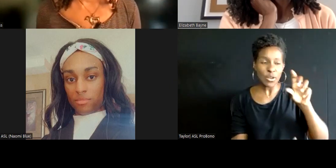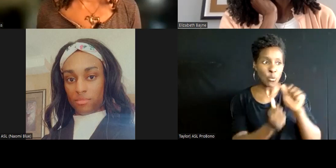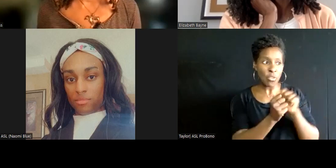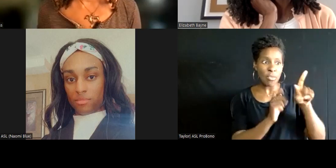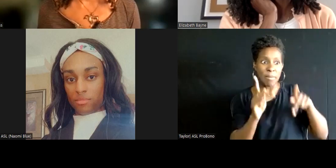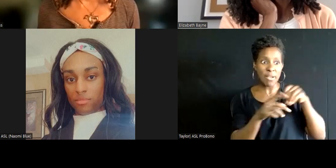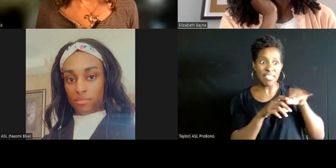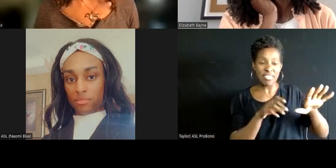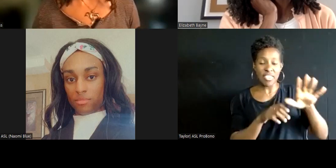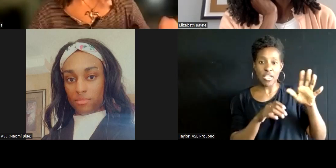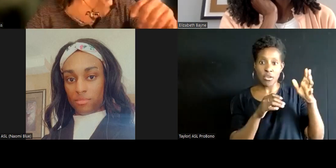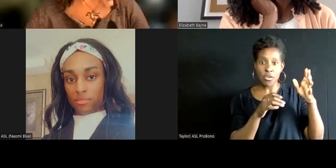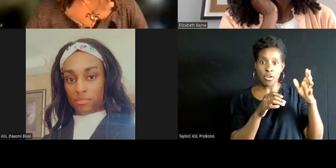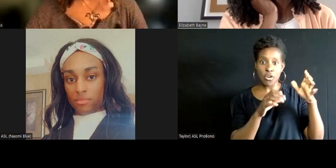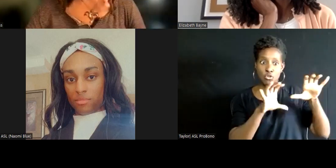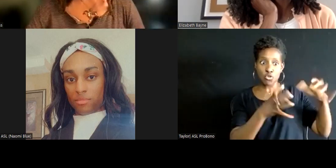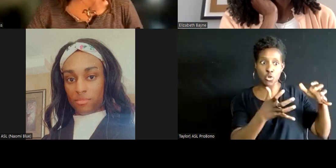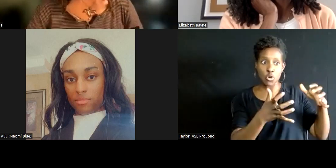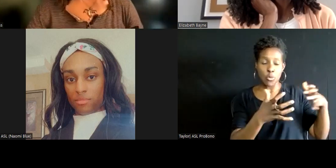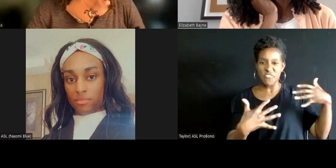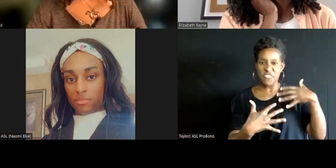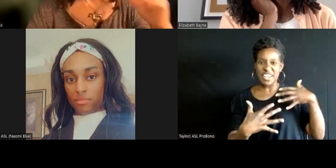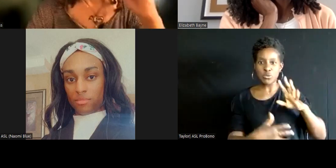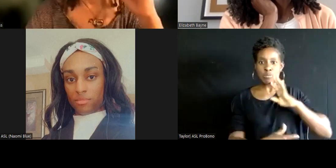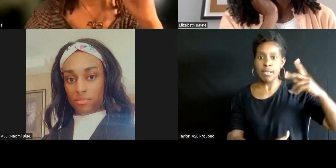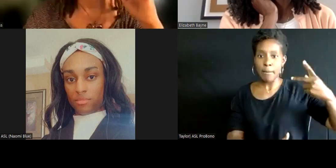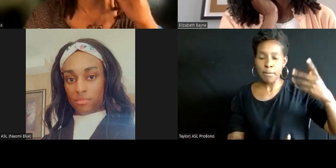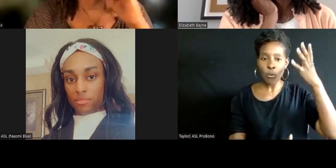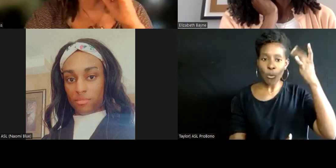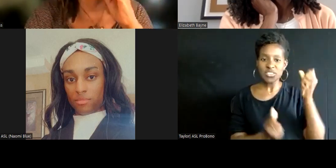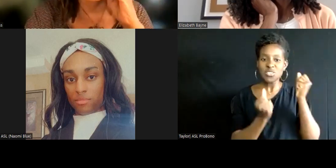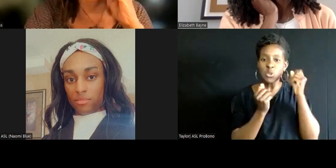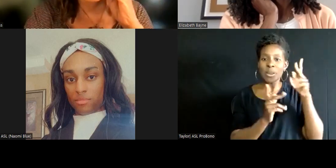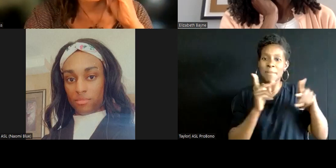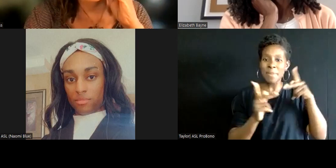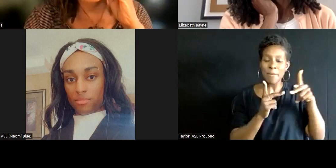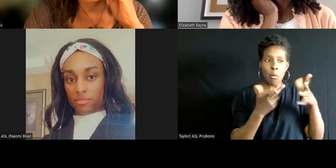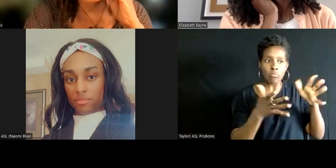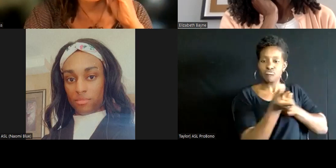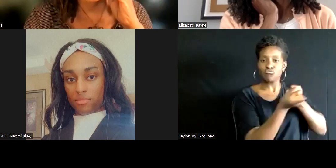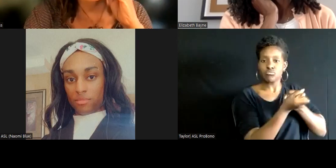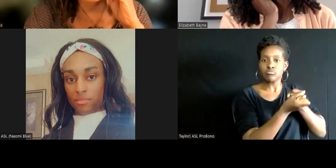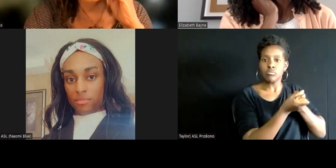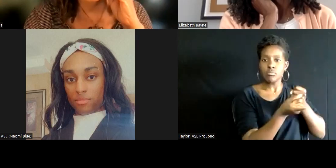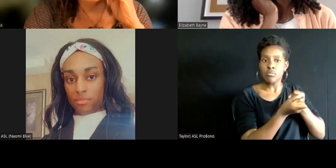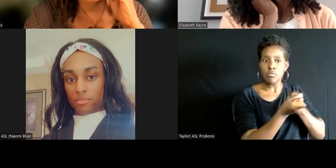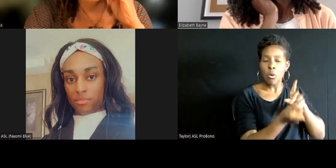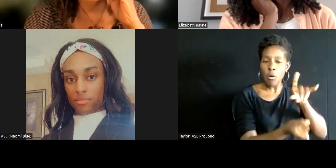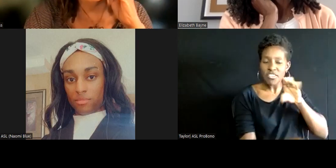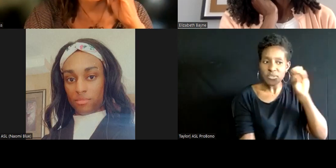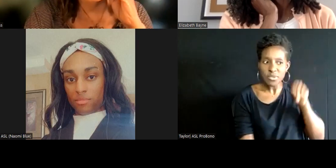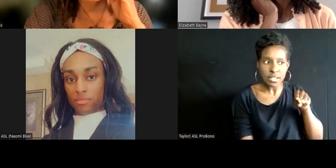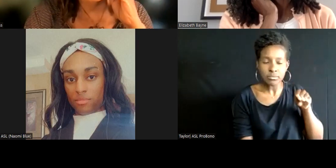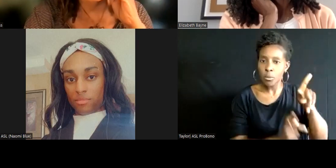afraid to say anything because so many people are in his camp, right? That is the